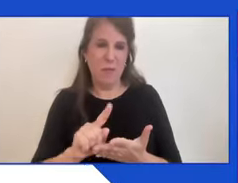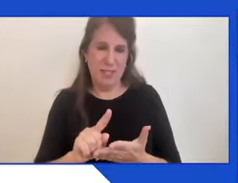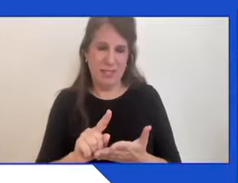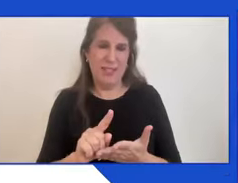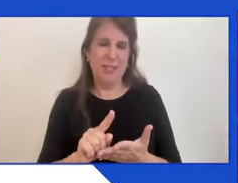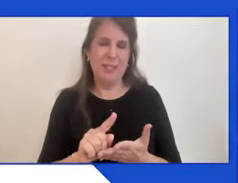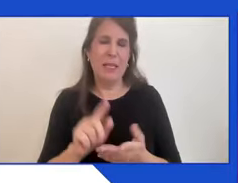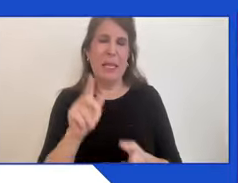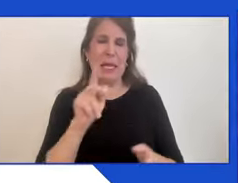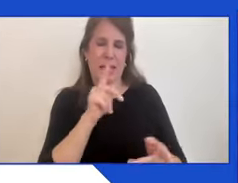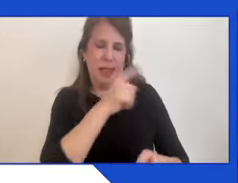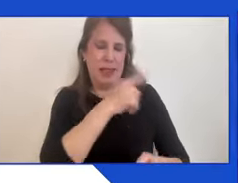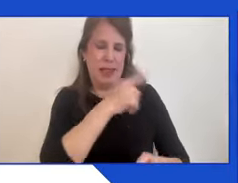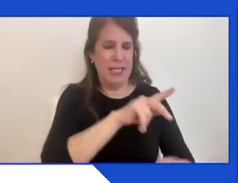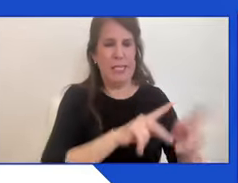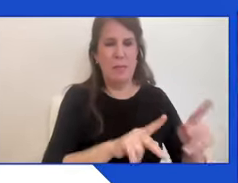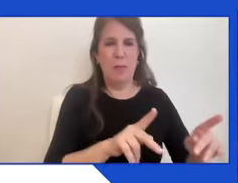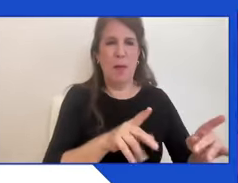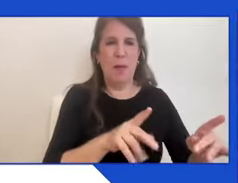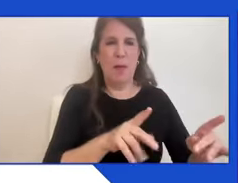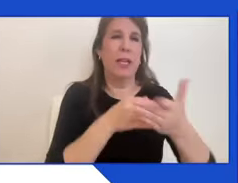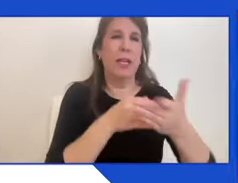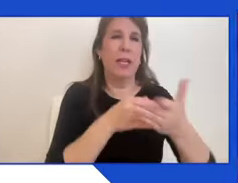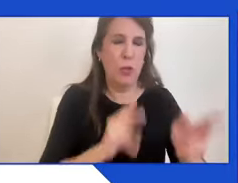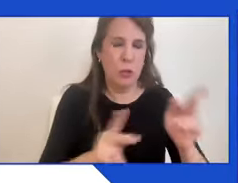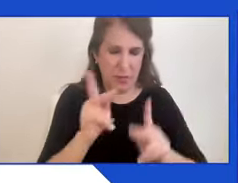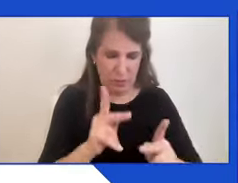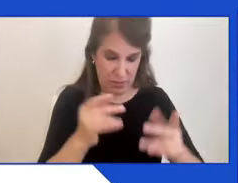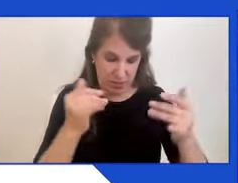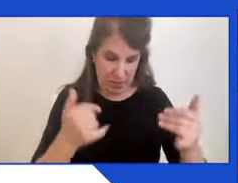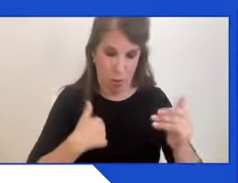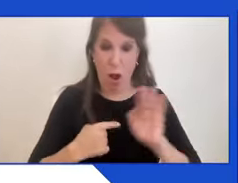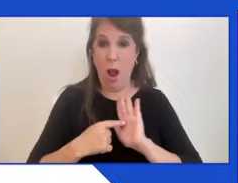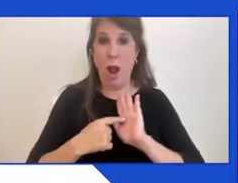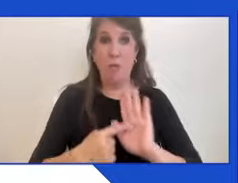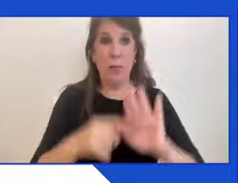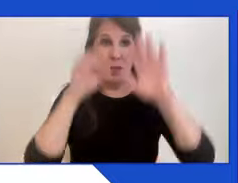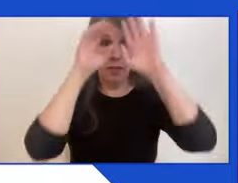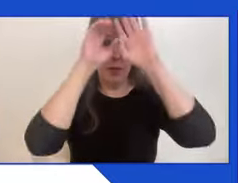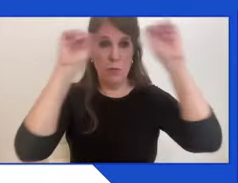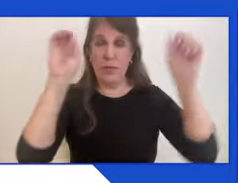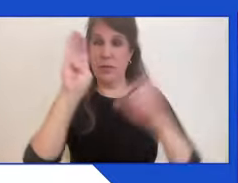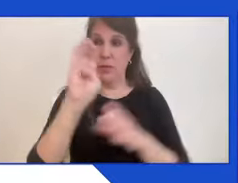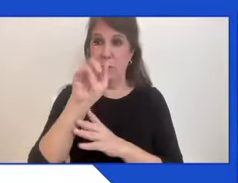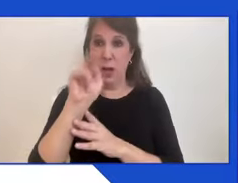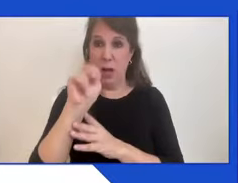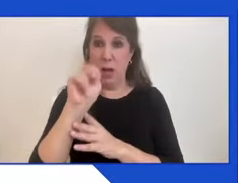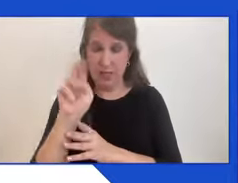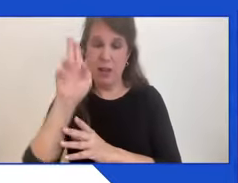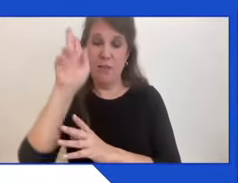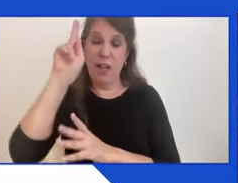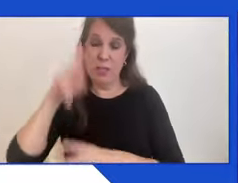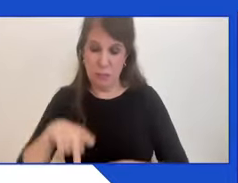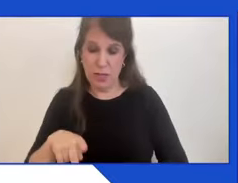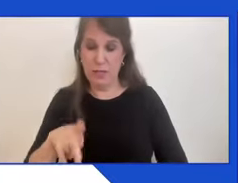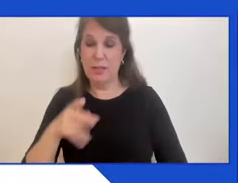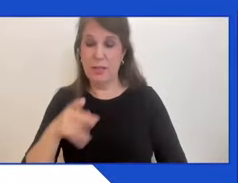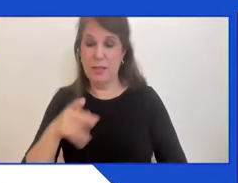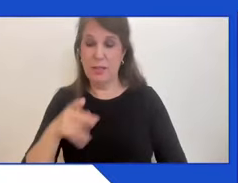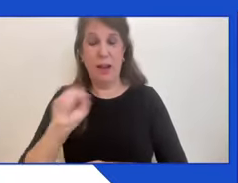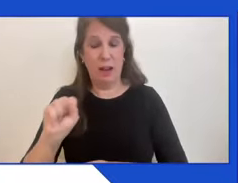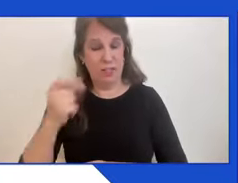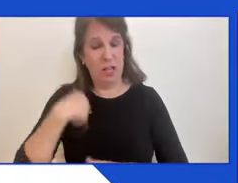today, as a representative of President Biden and Vice President Harris and the United